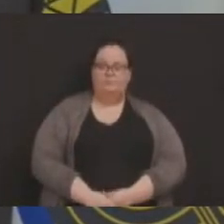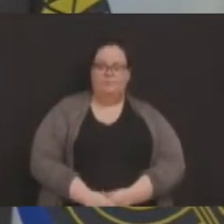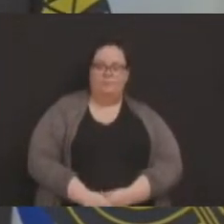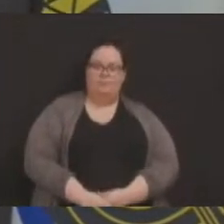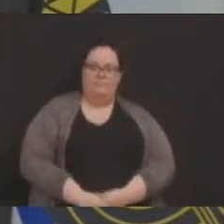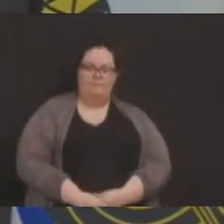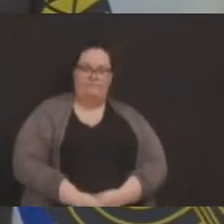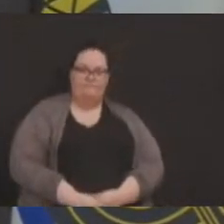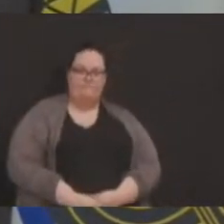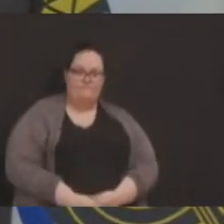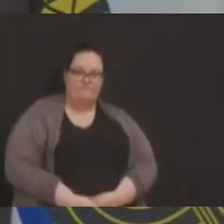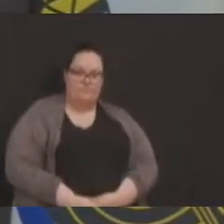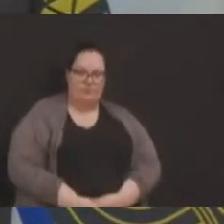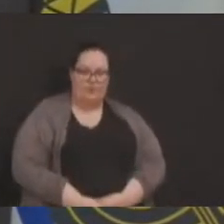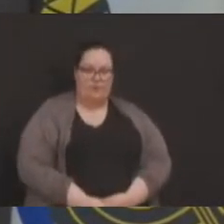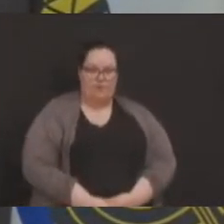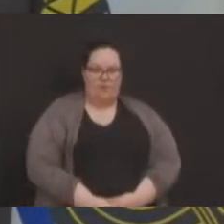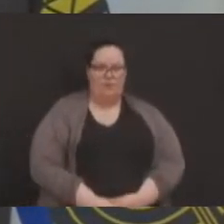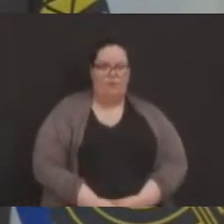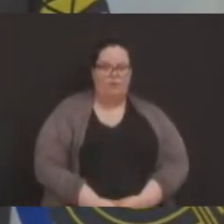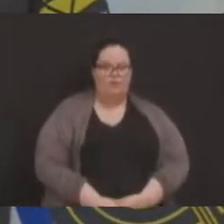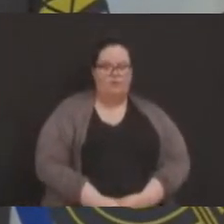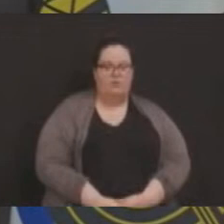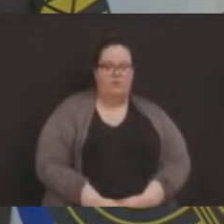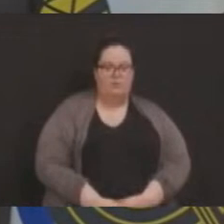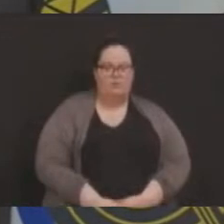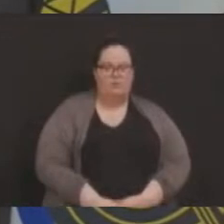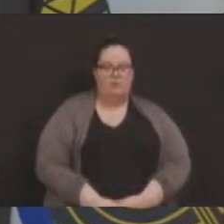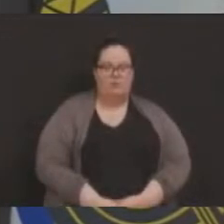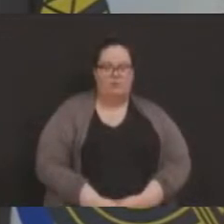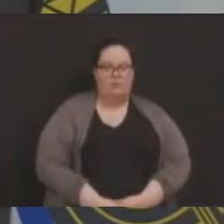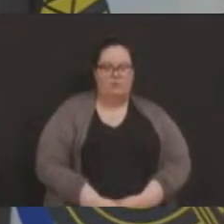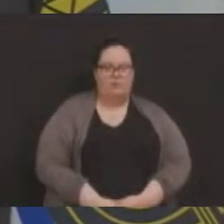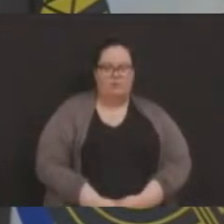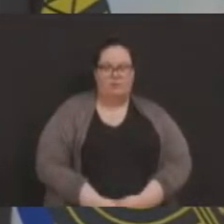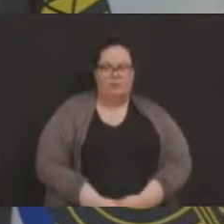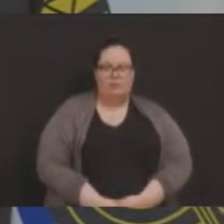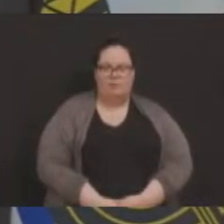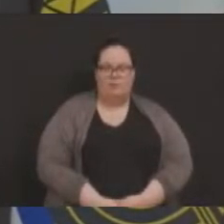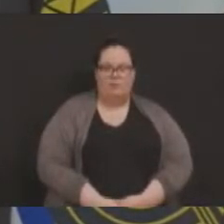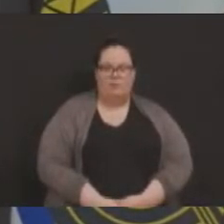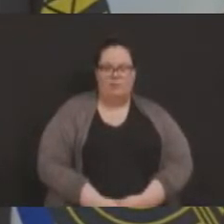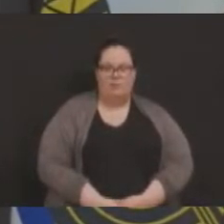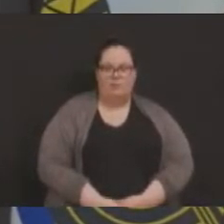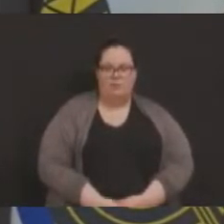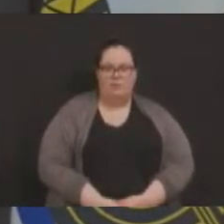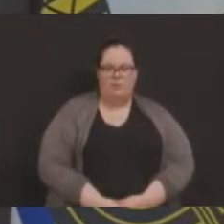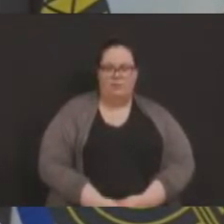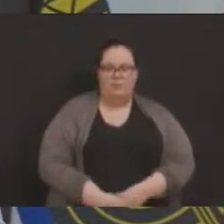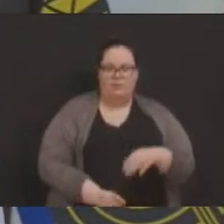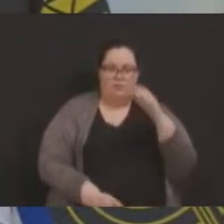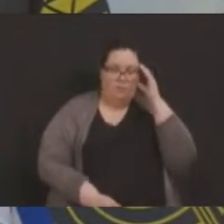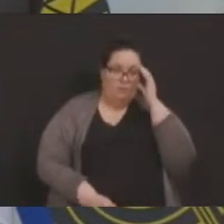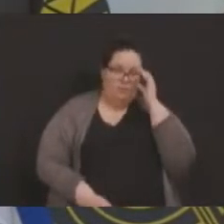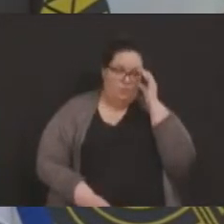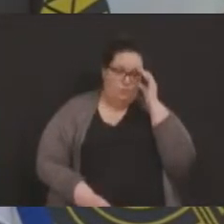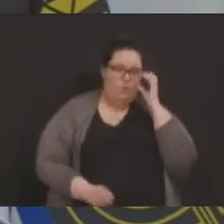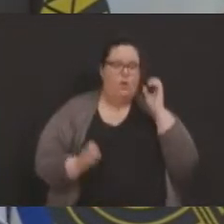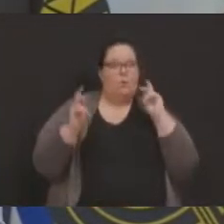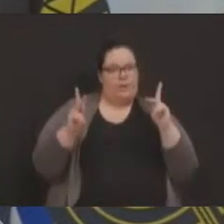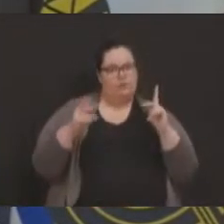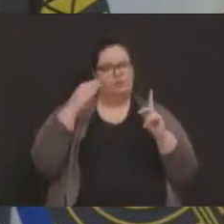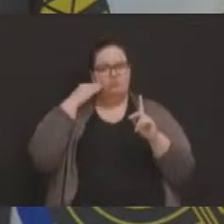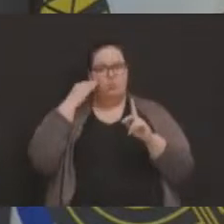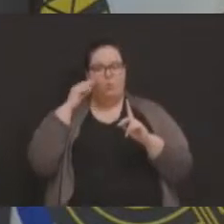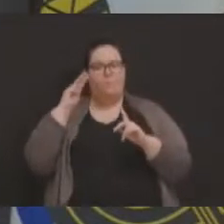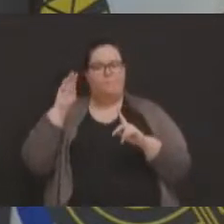to reach your target by Q1? You mentioned some healthcare workers won't get vaccinated. About how many won't get vaccinated, and what